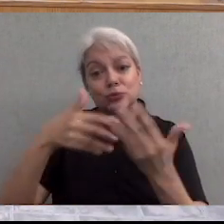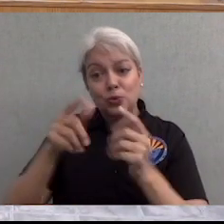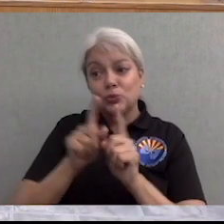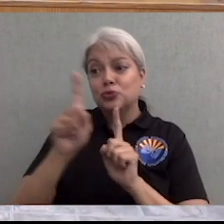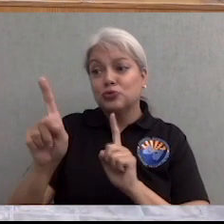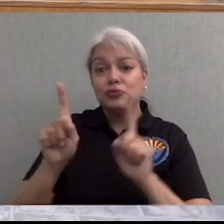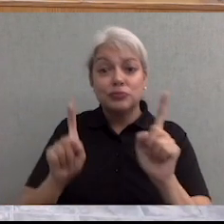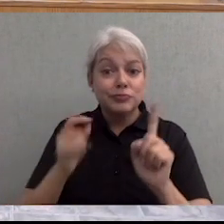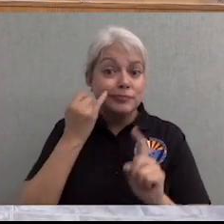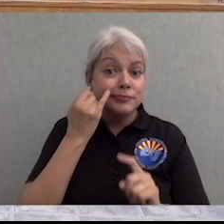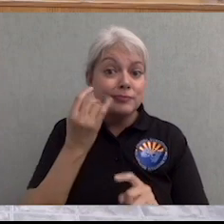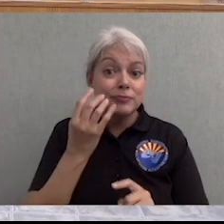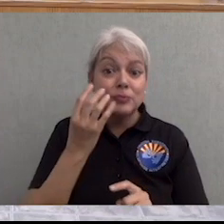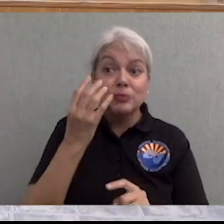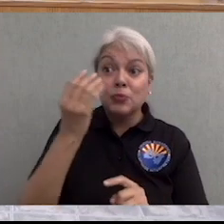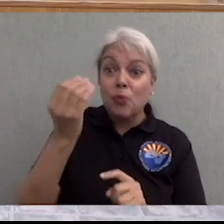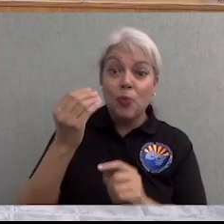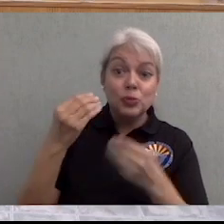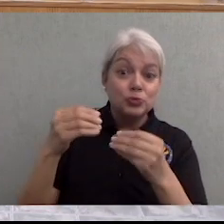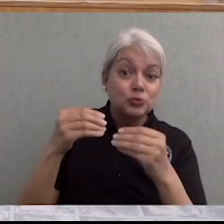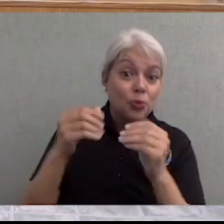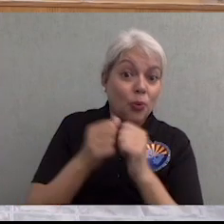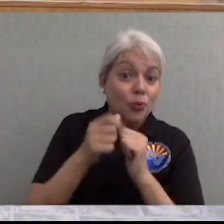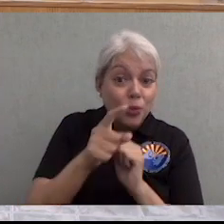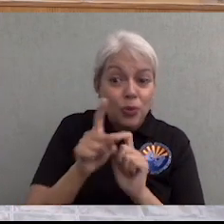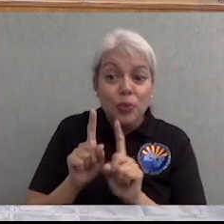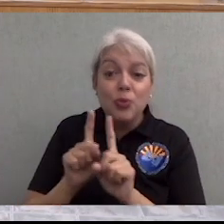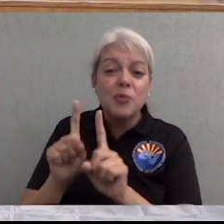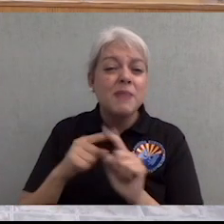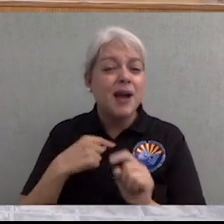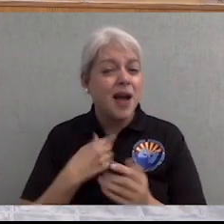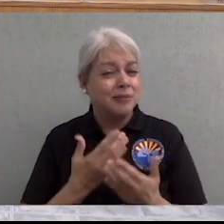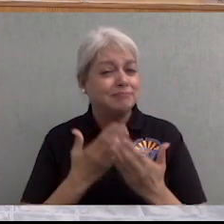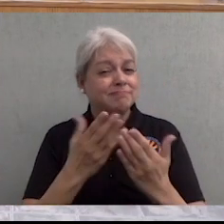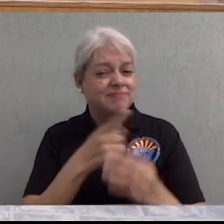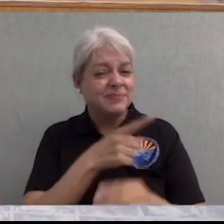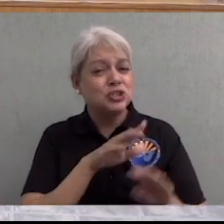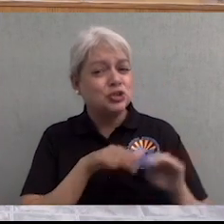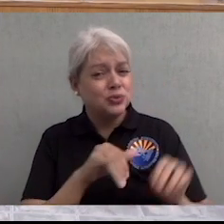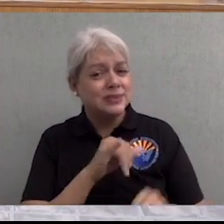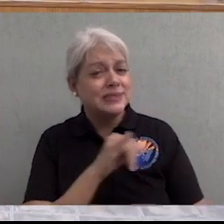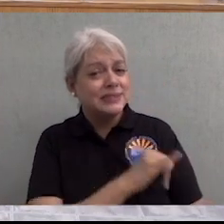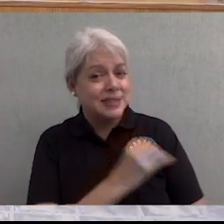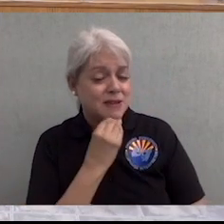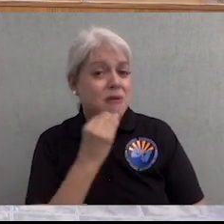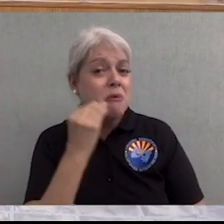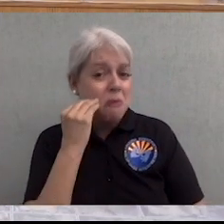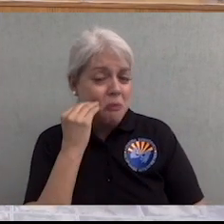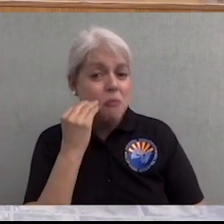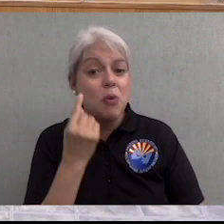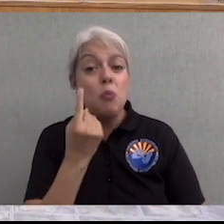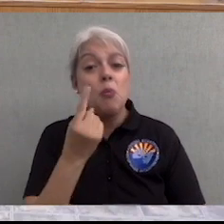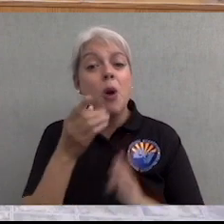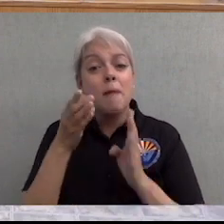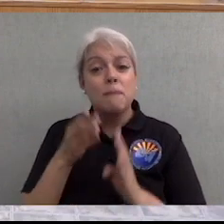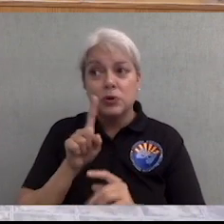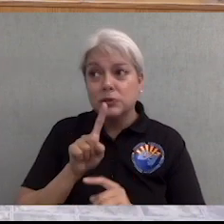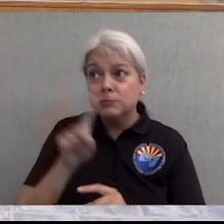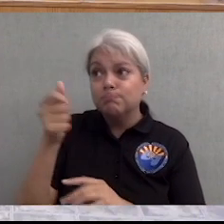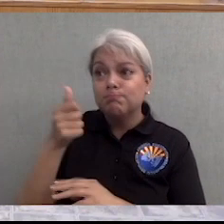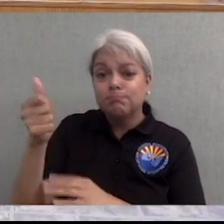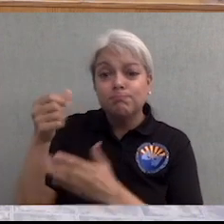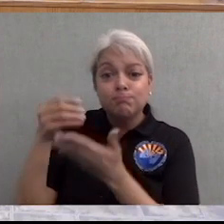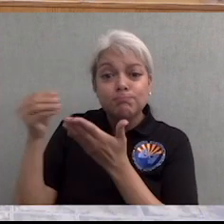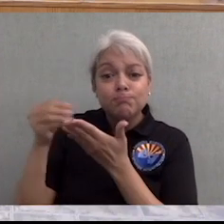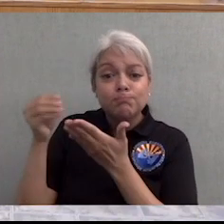to the store. But I recommend that maybe they stay home and only one person go and do the shopping for food and those kinds. Keep